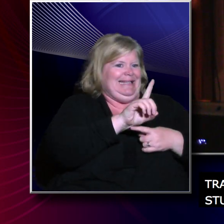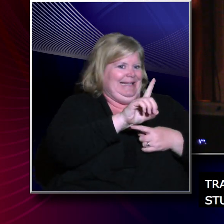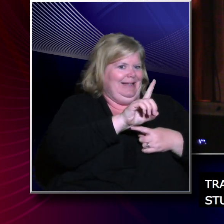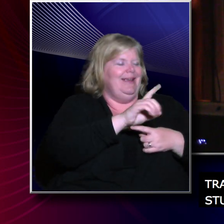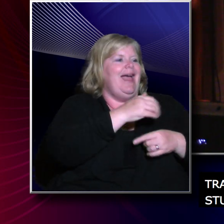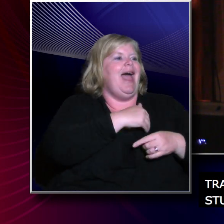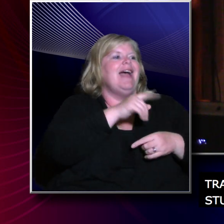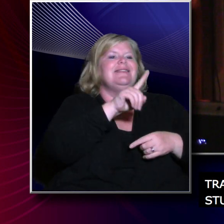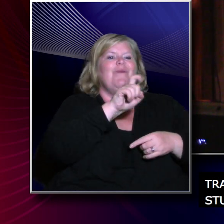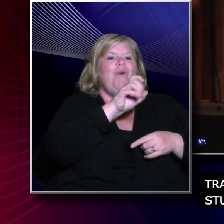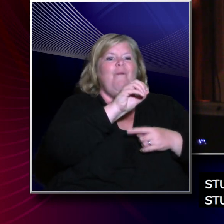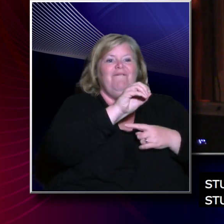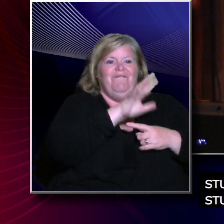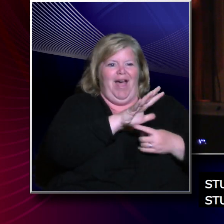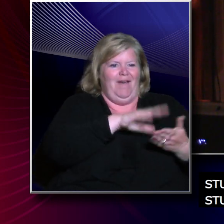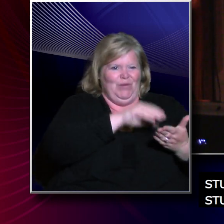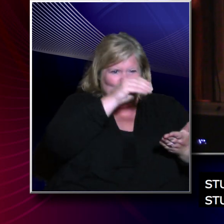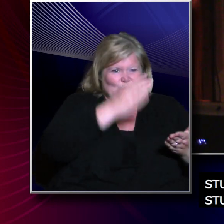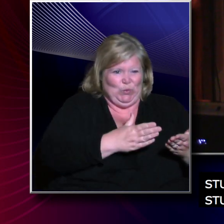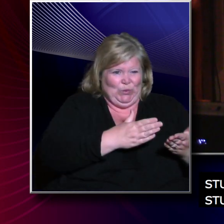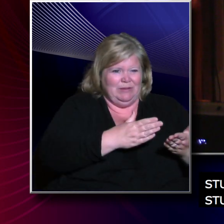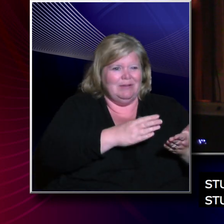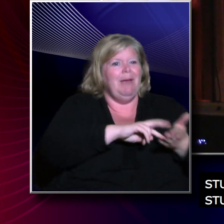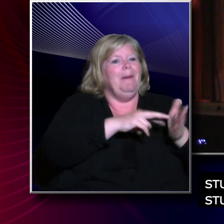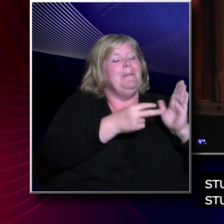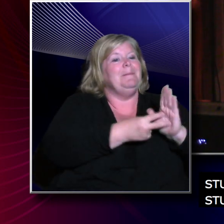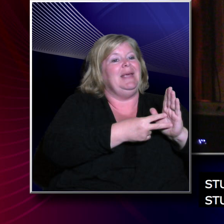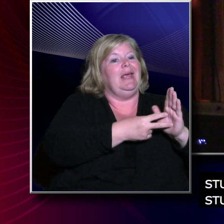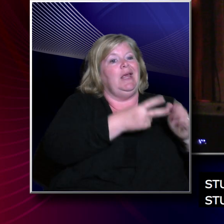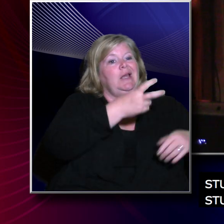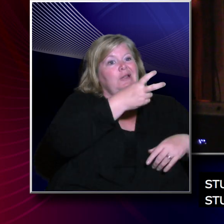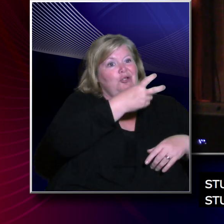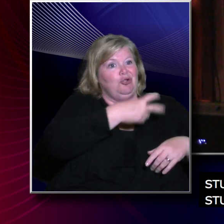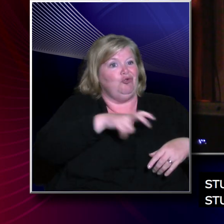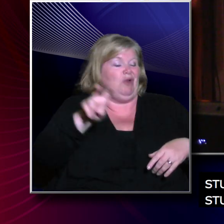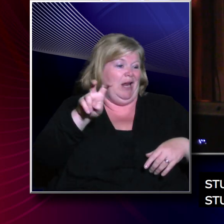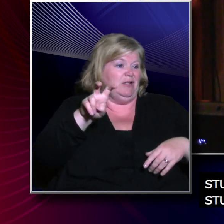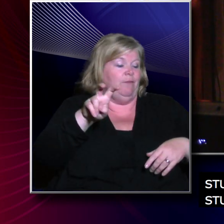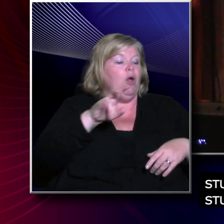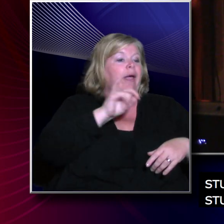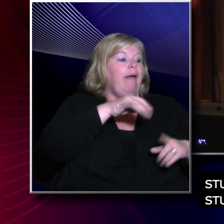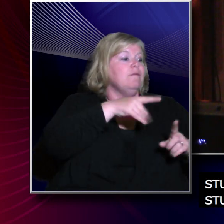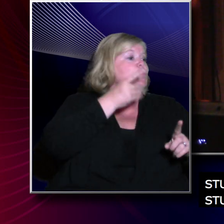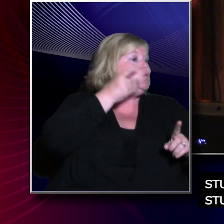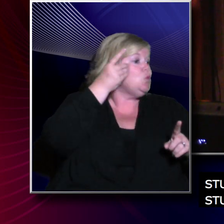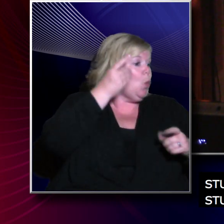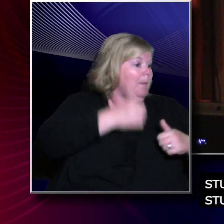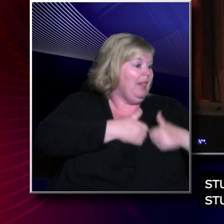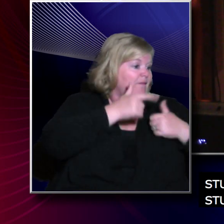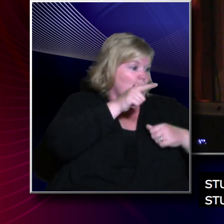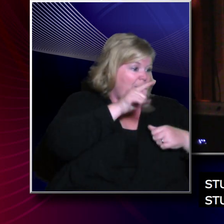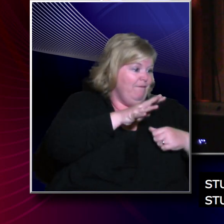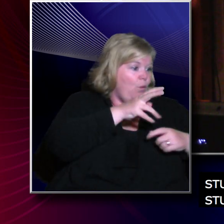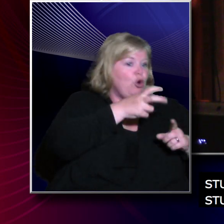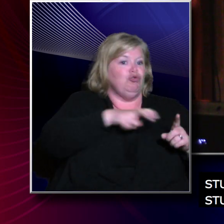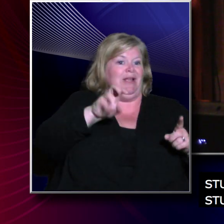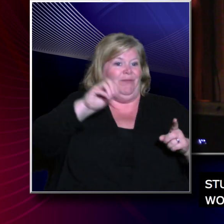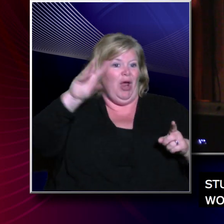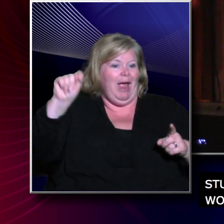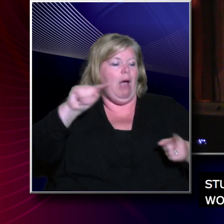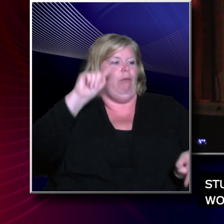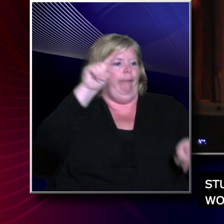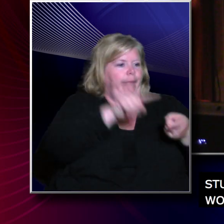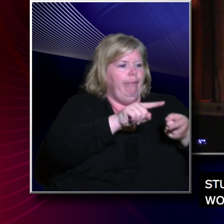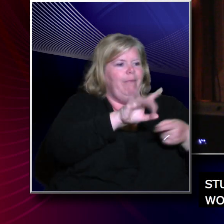105 students. We transfer out 24 dorm students. That would come down to 81